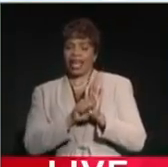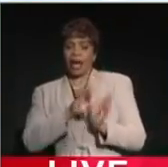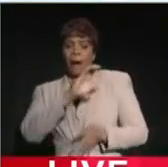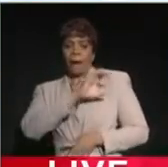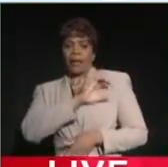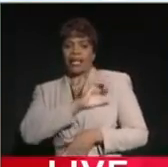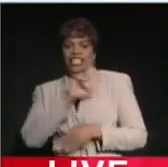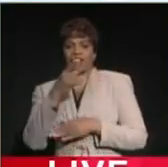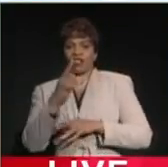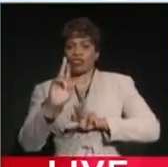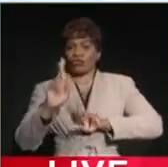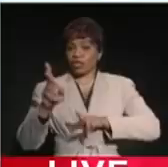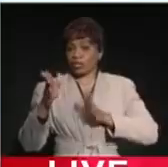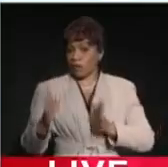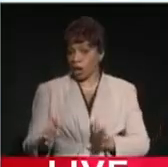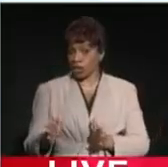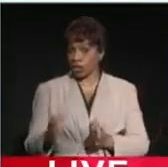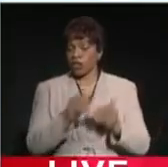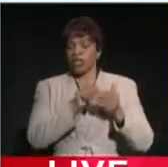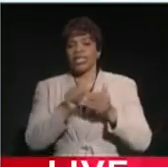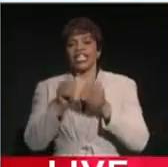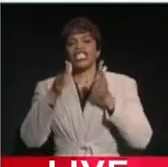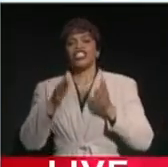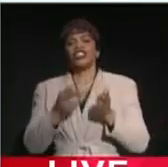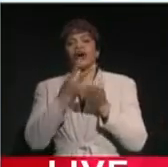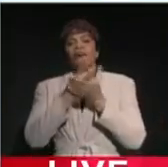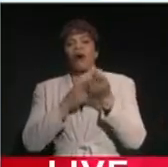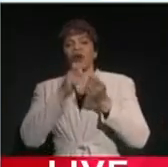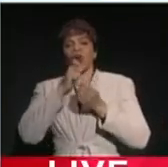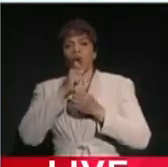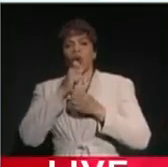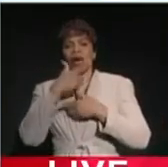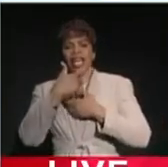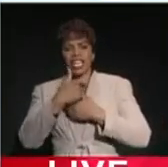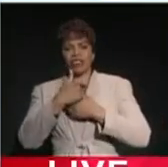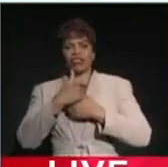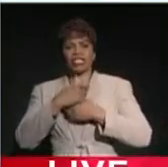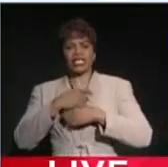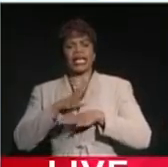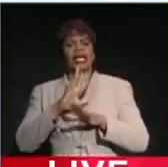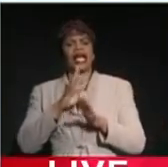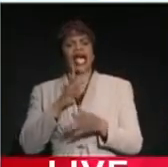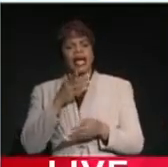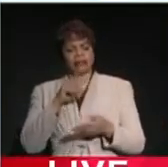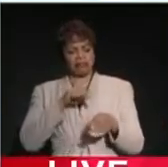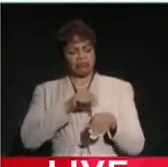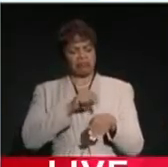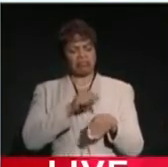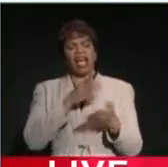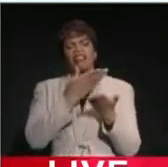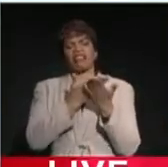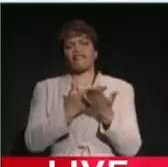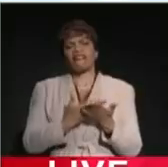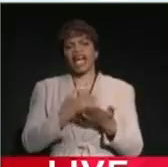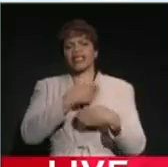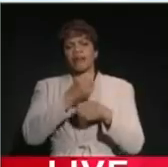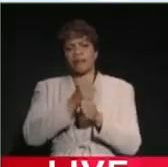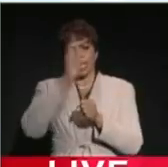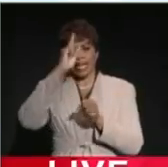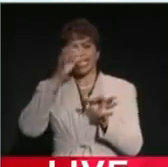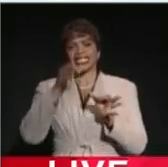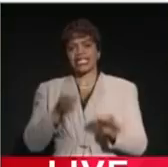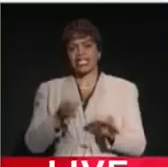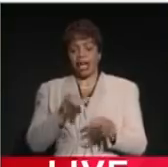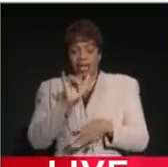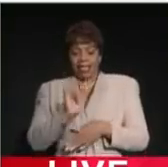choice. Leadership gets both of those interests around a table based on the facts and makes a decision with all interests, and that's what I would